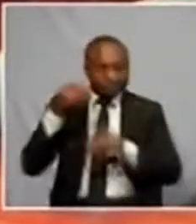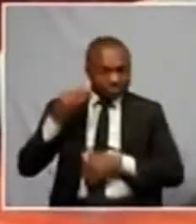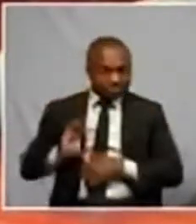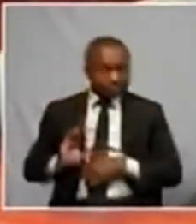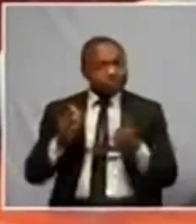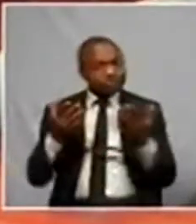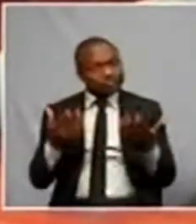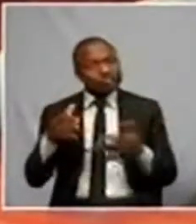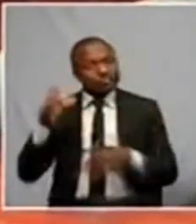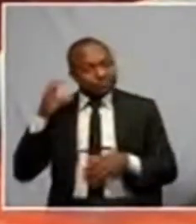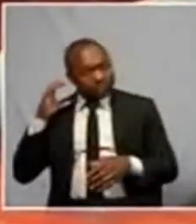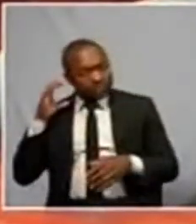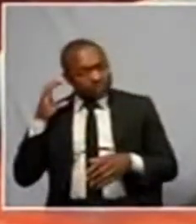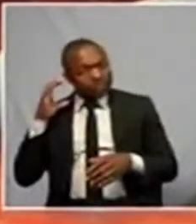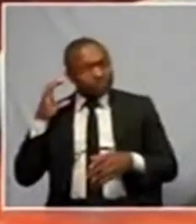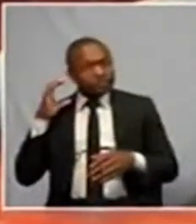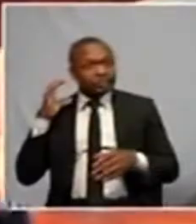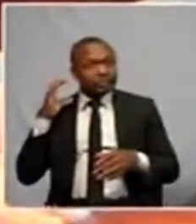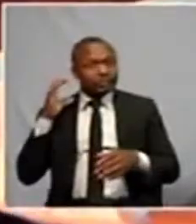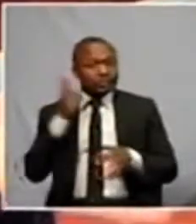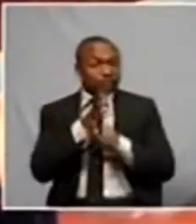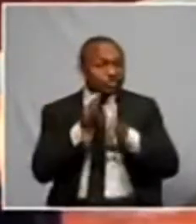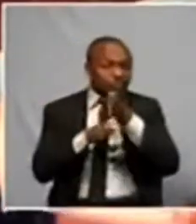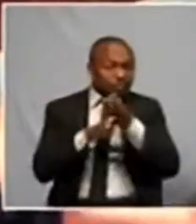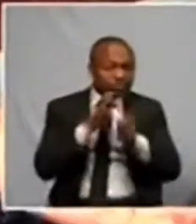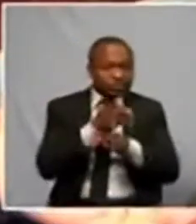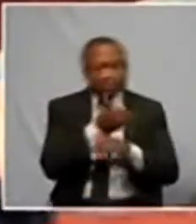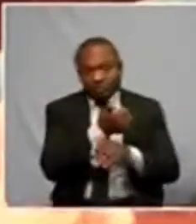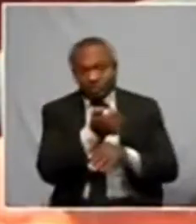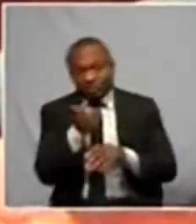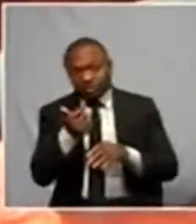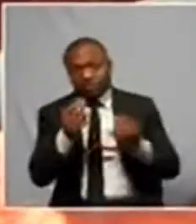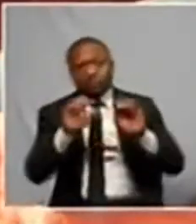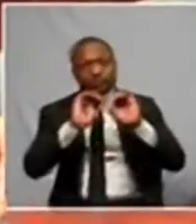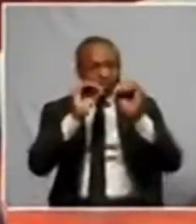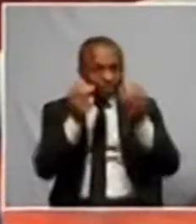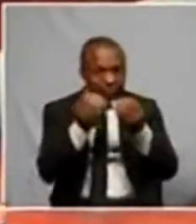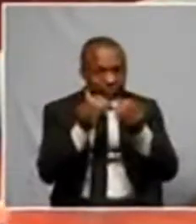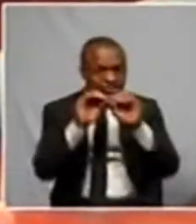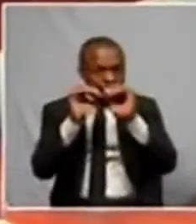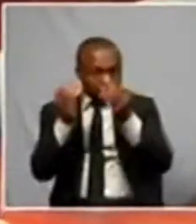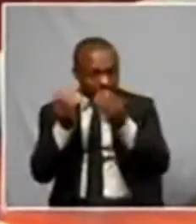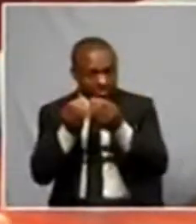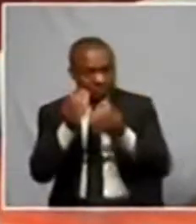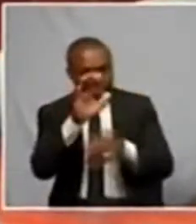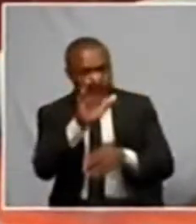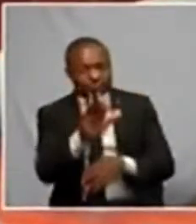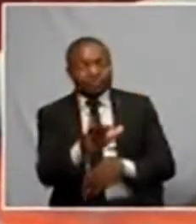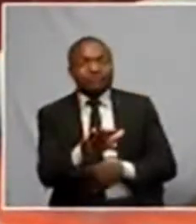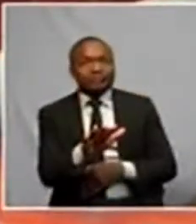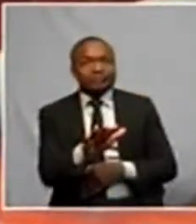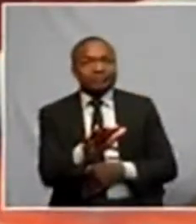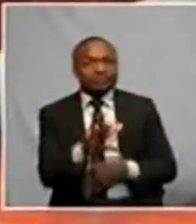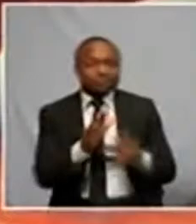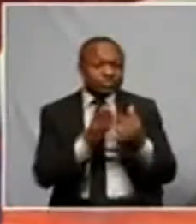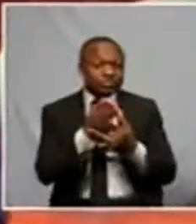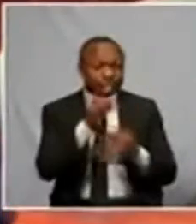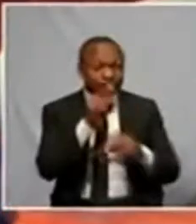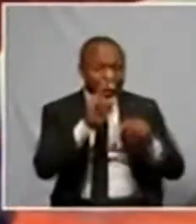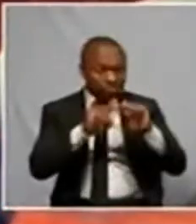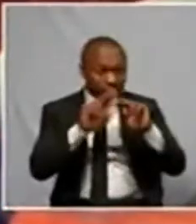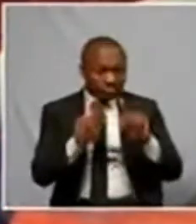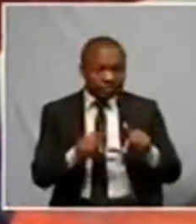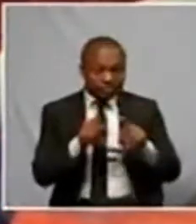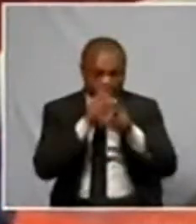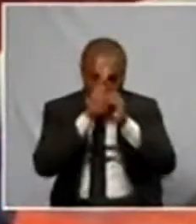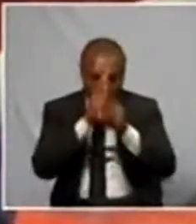capacity building, whether it's because there are other organizations as well, Chair, through you, Chair,